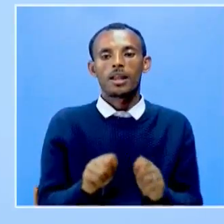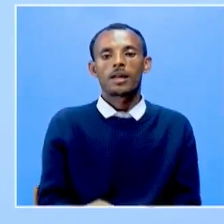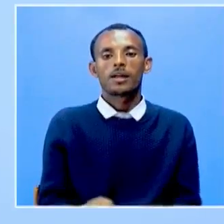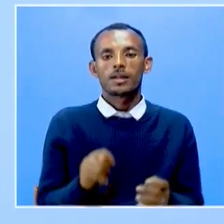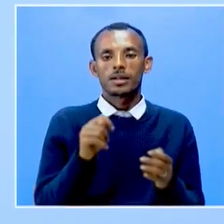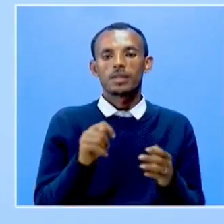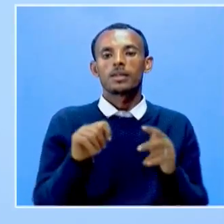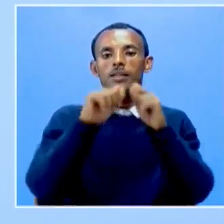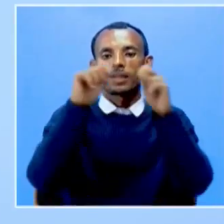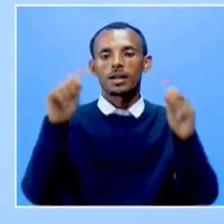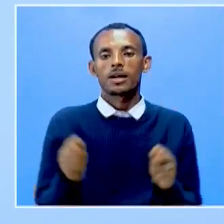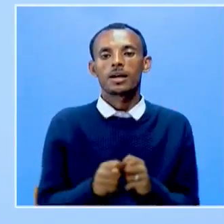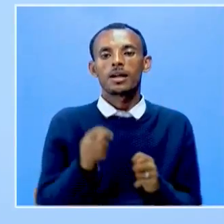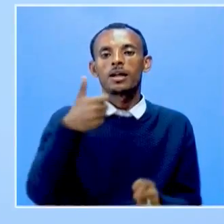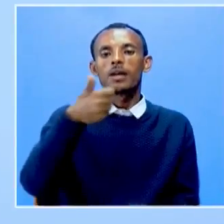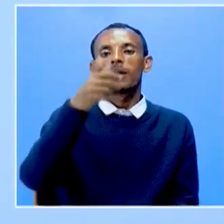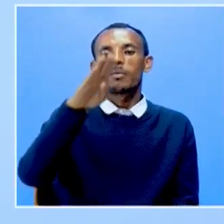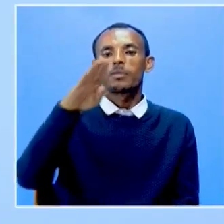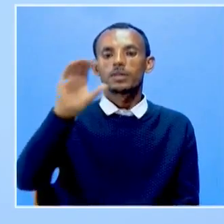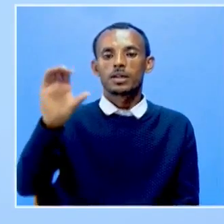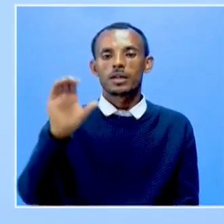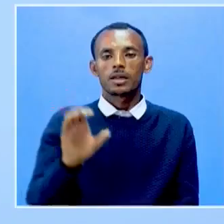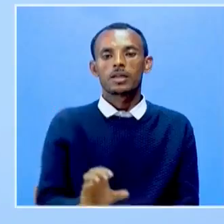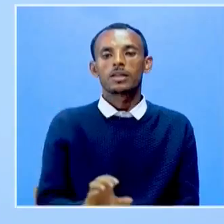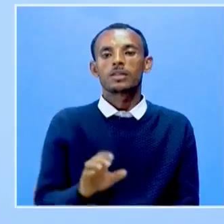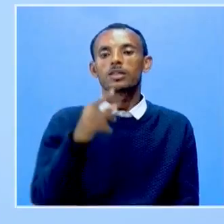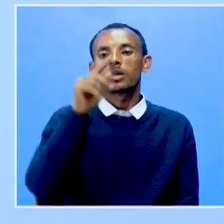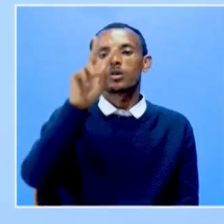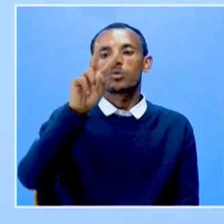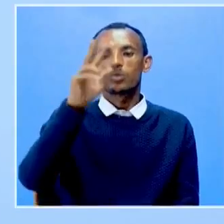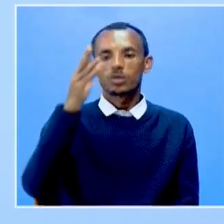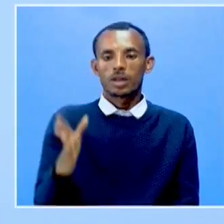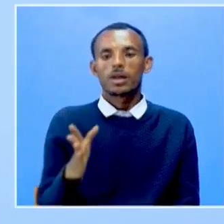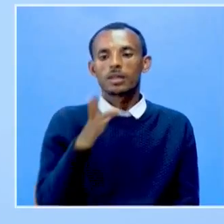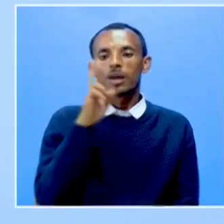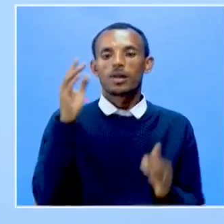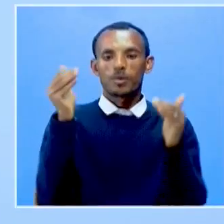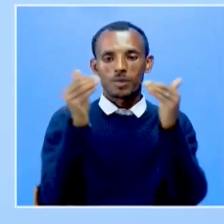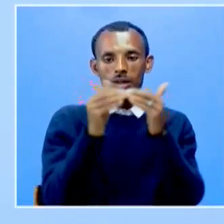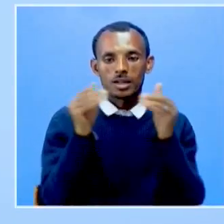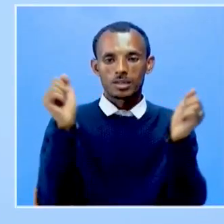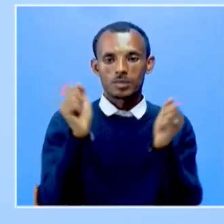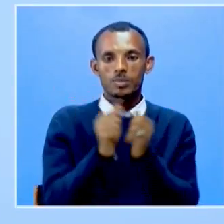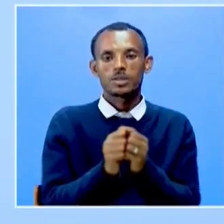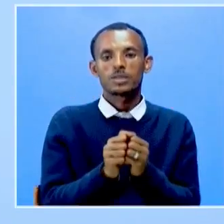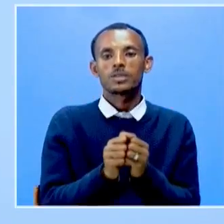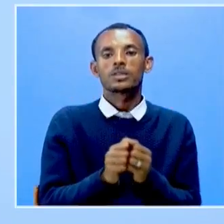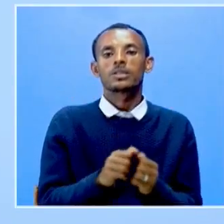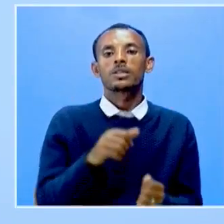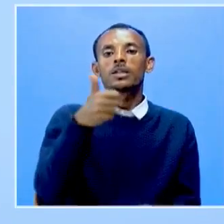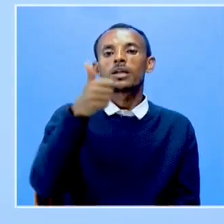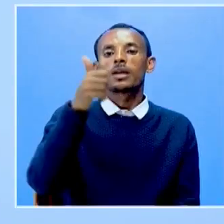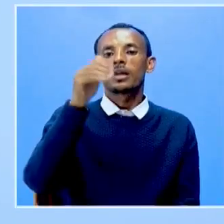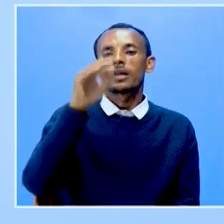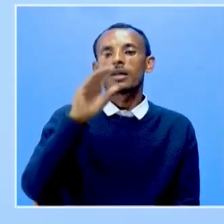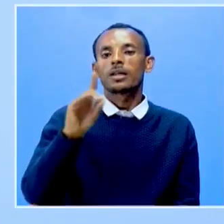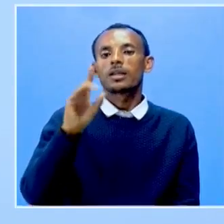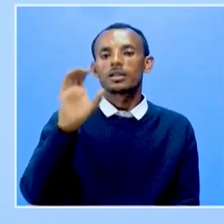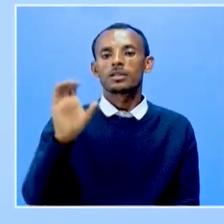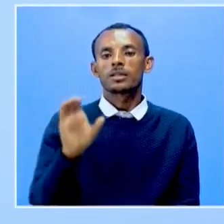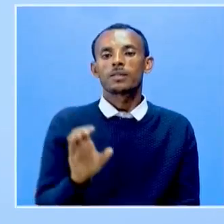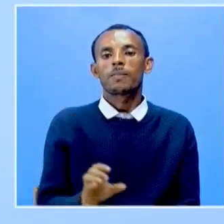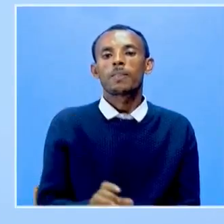In triangle ABC, the two sides are congruent with these two sides,